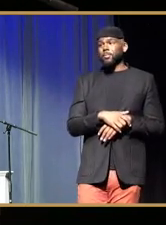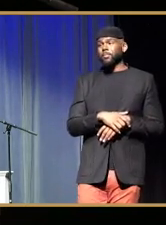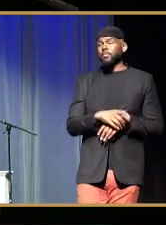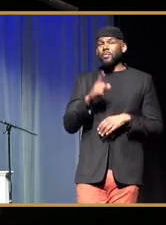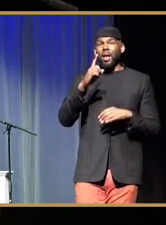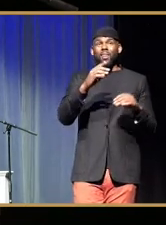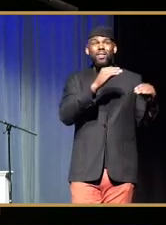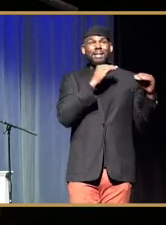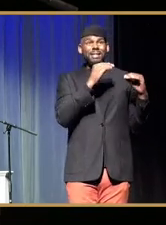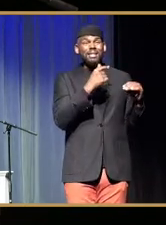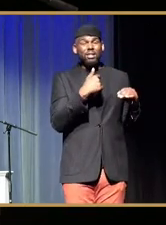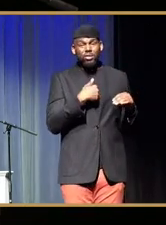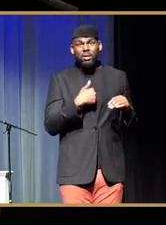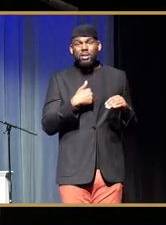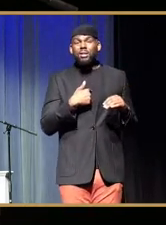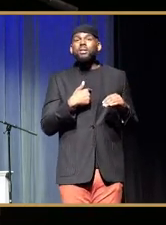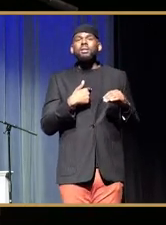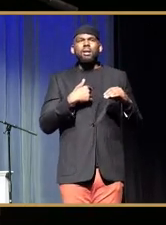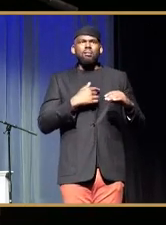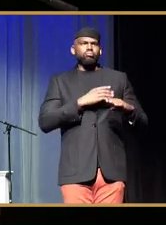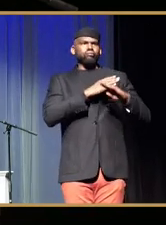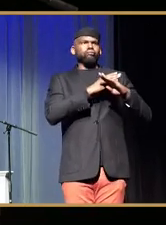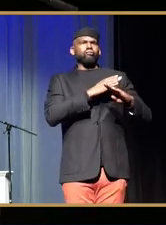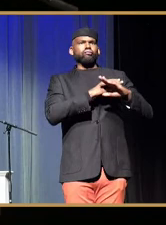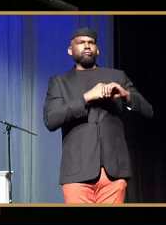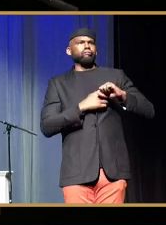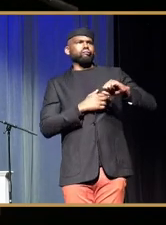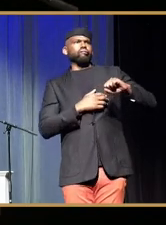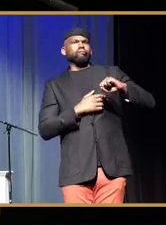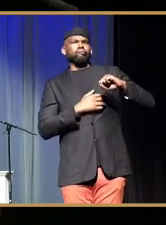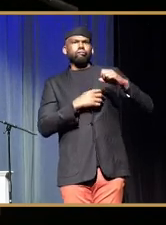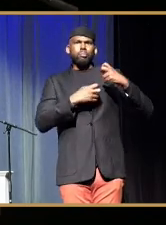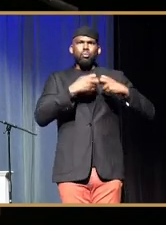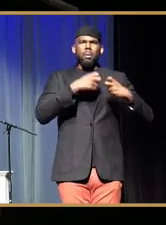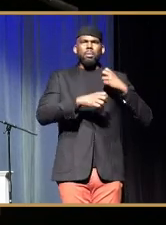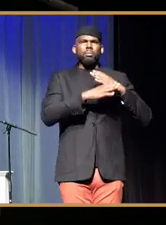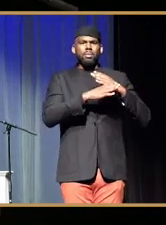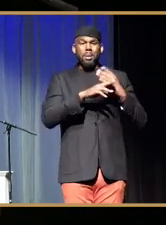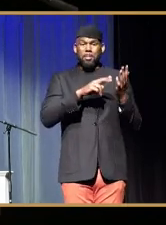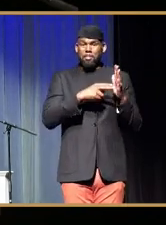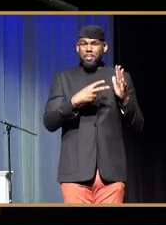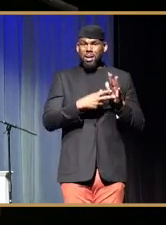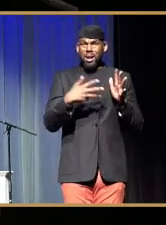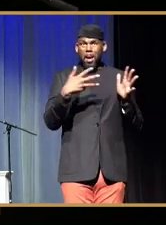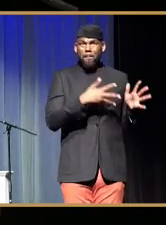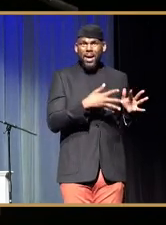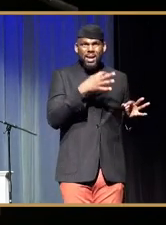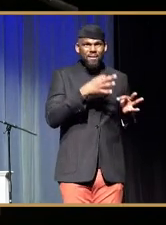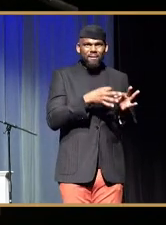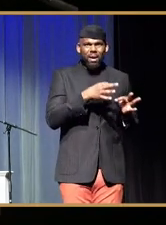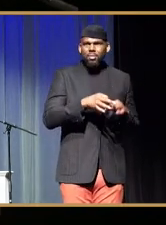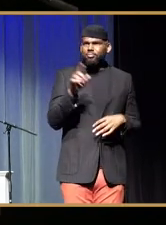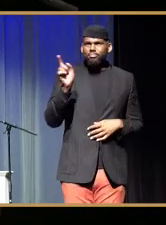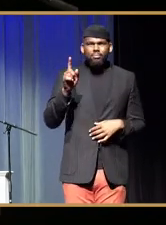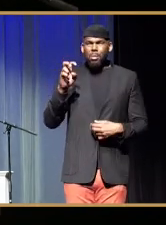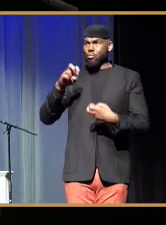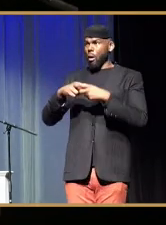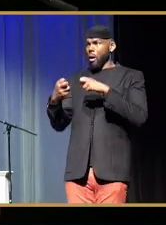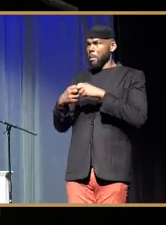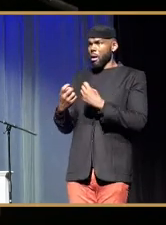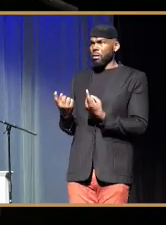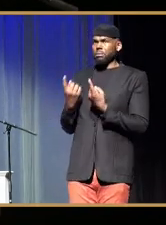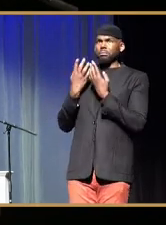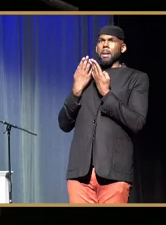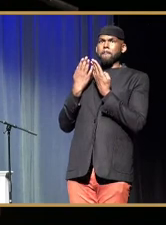that adversity is not the time to abandon the faith. Adversity is not the time to abandon